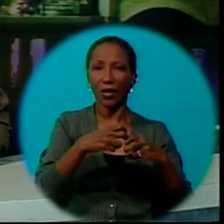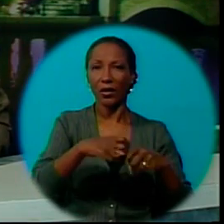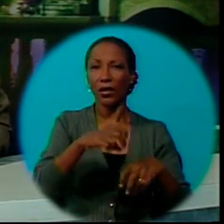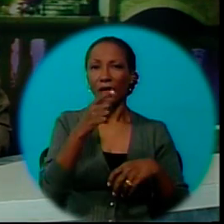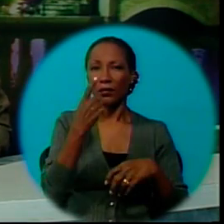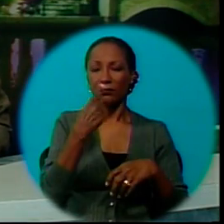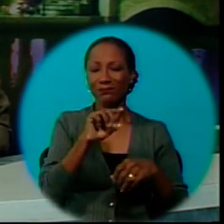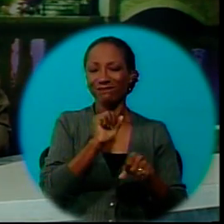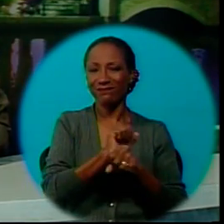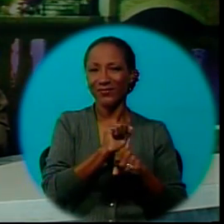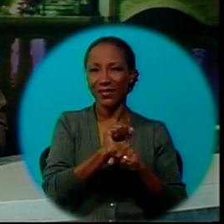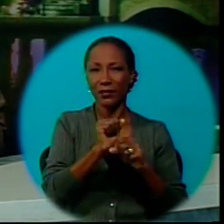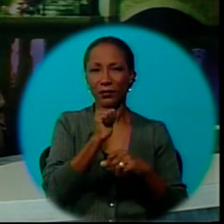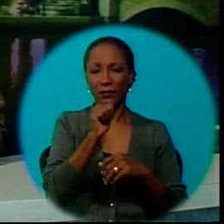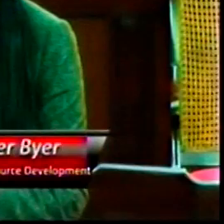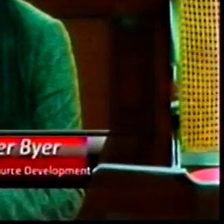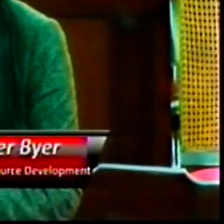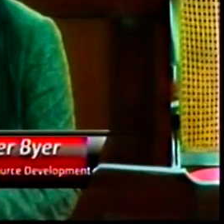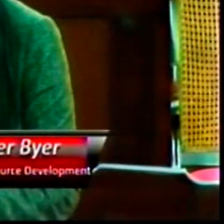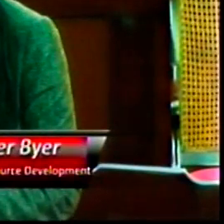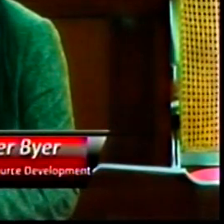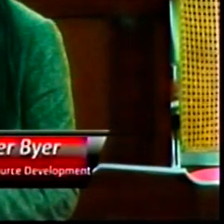they should.